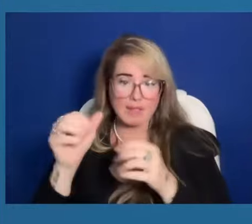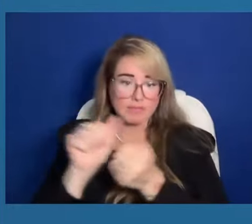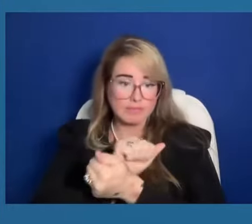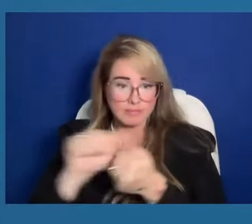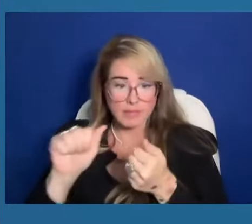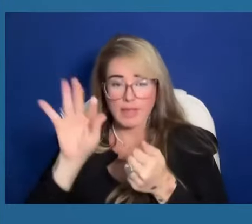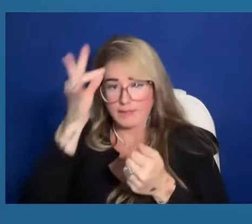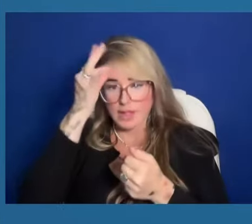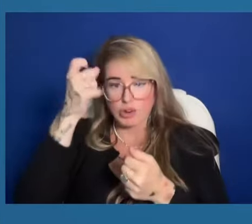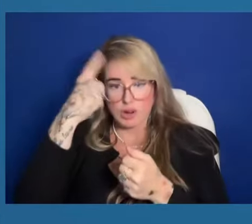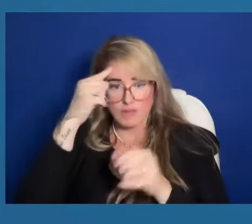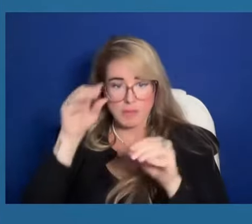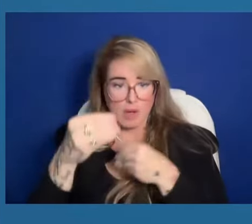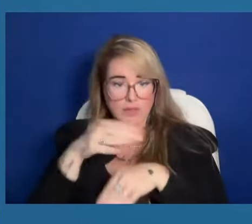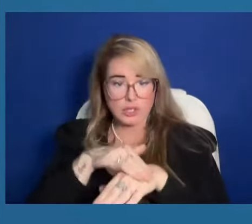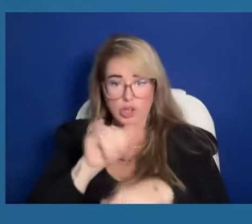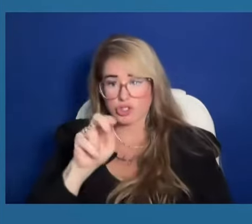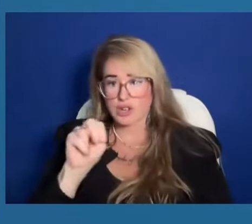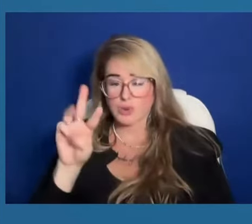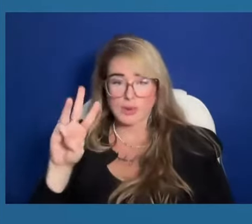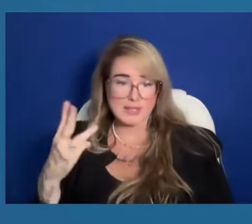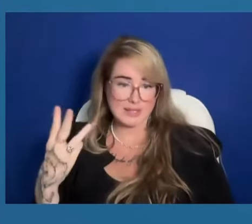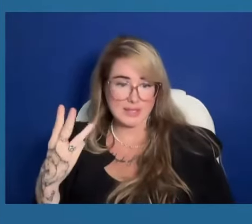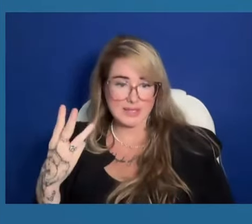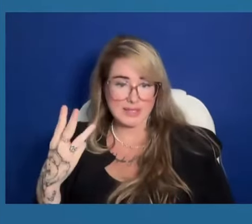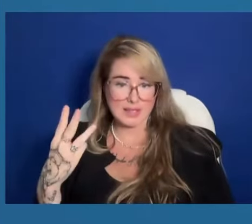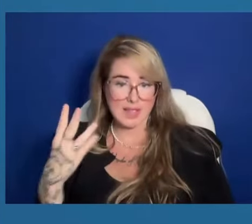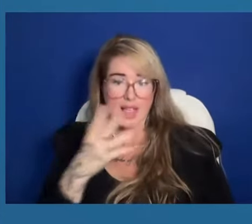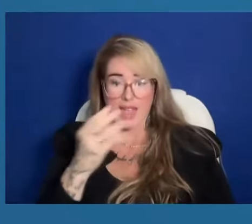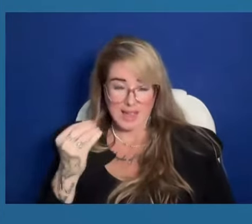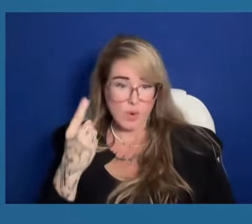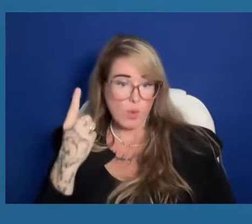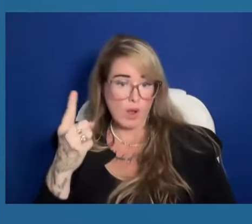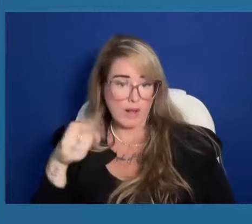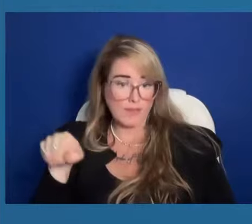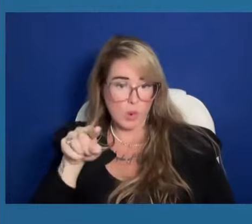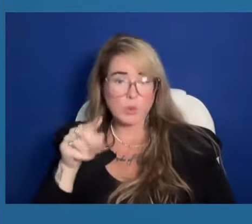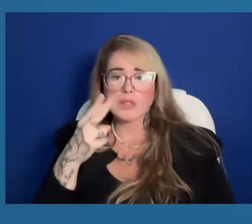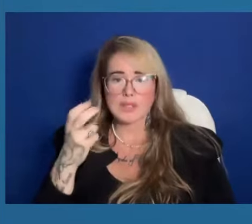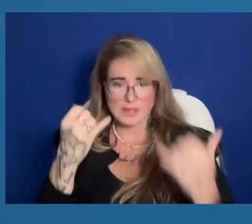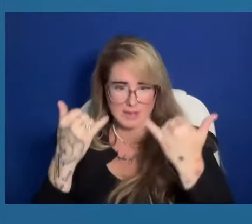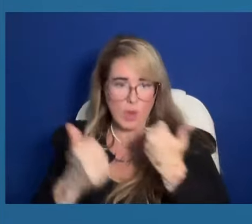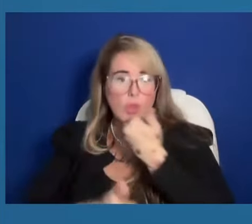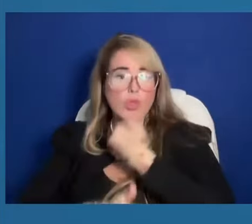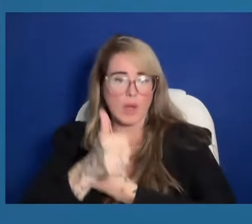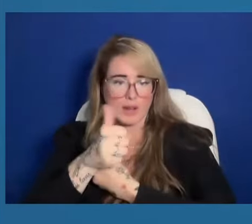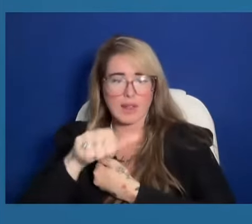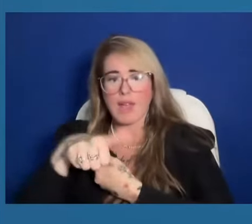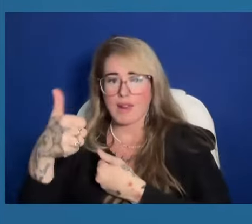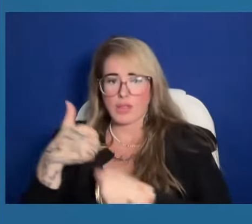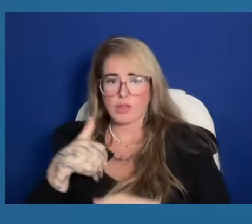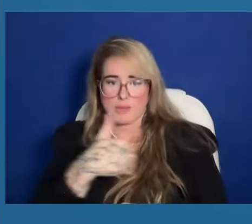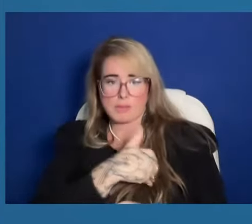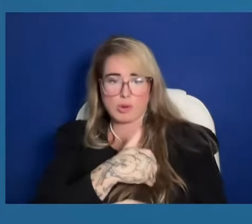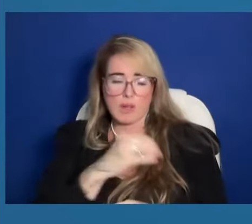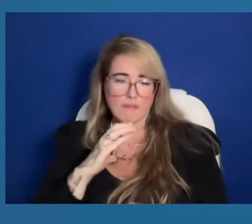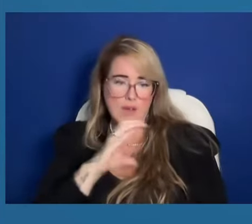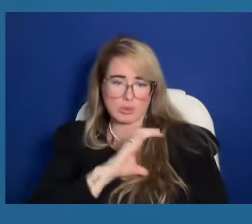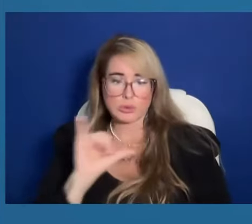government offices on January 6th, and one of which he is now threatening another member of